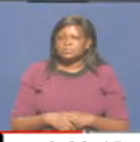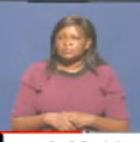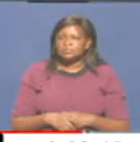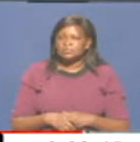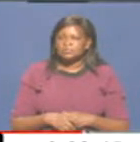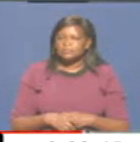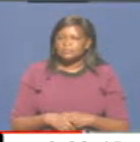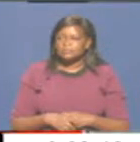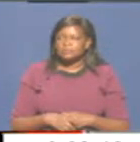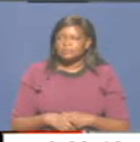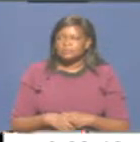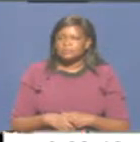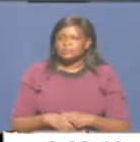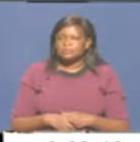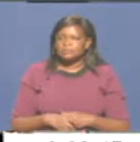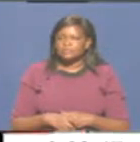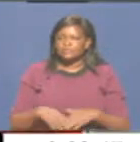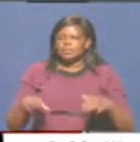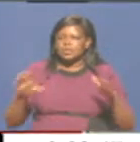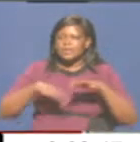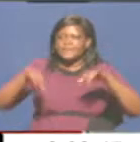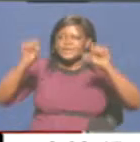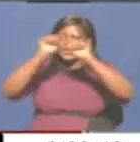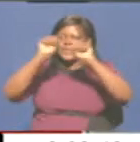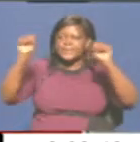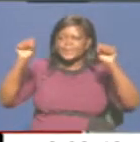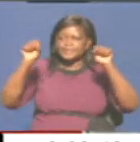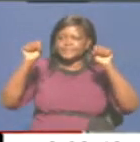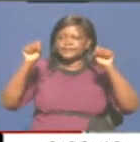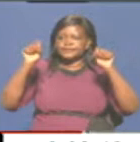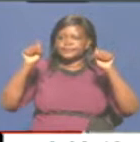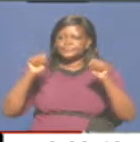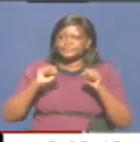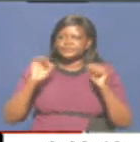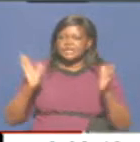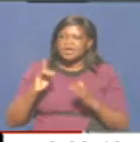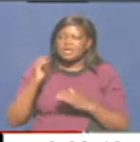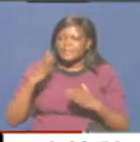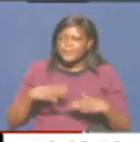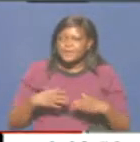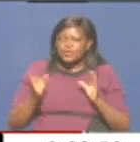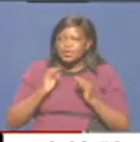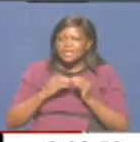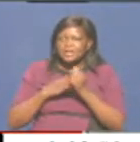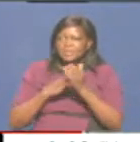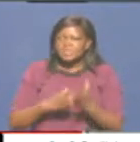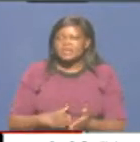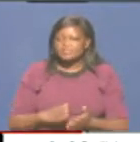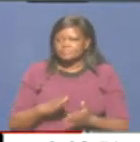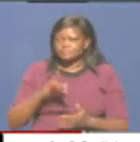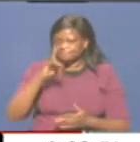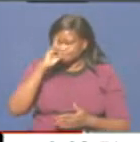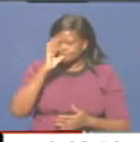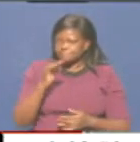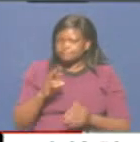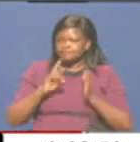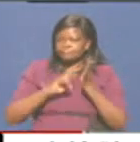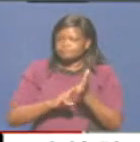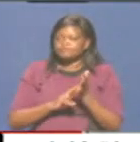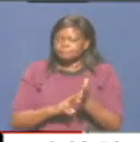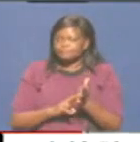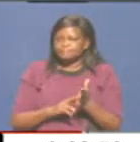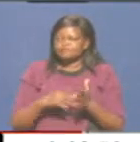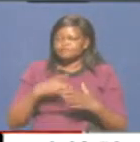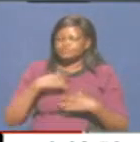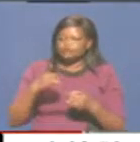To politics now, Deputy President William Ruto has urged Kenyans to elect leaders keen on representing interest of